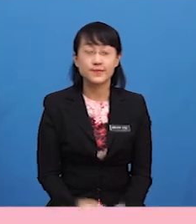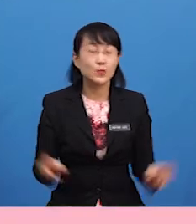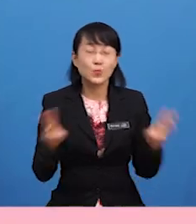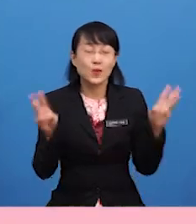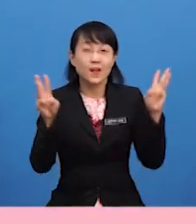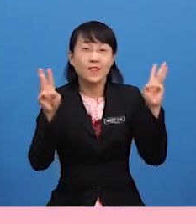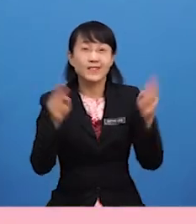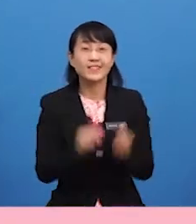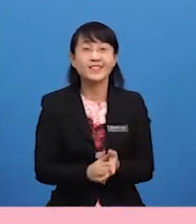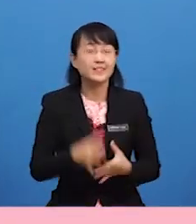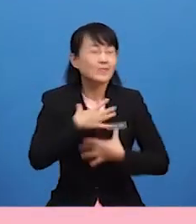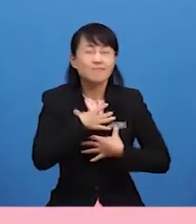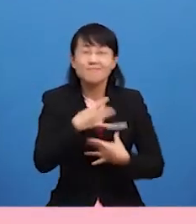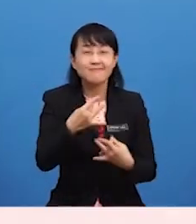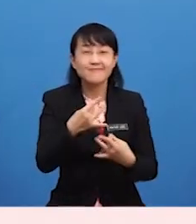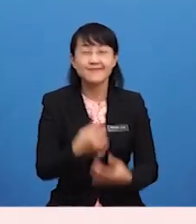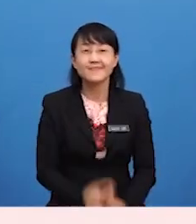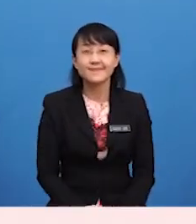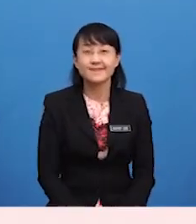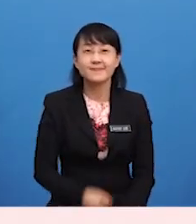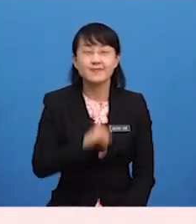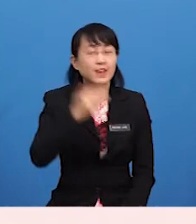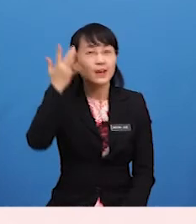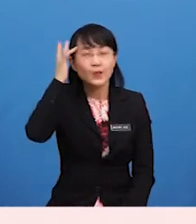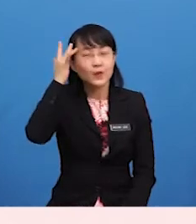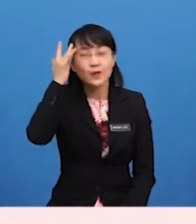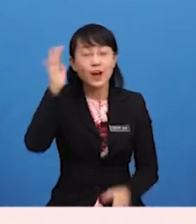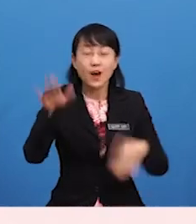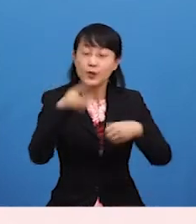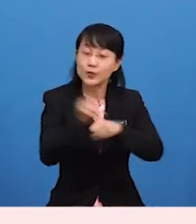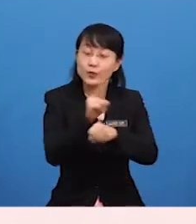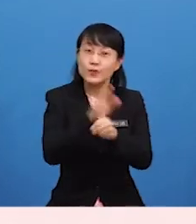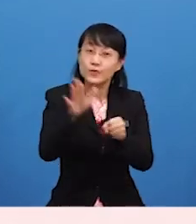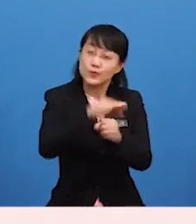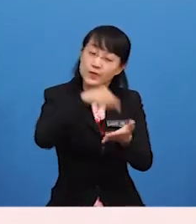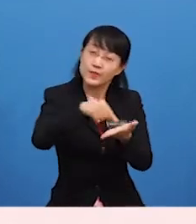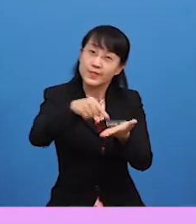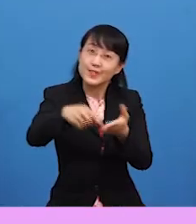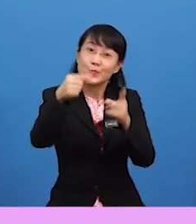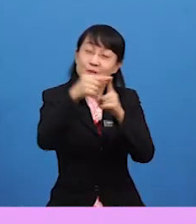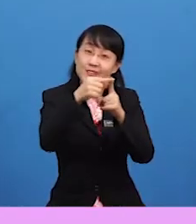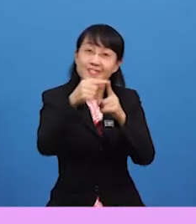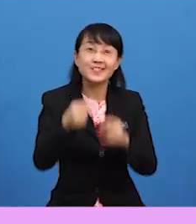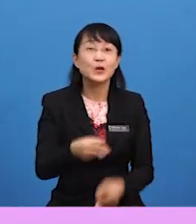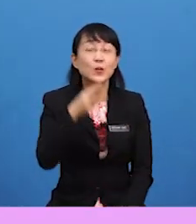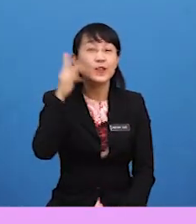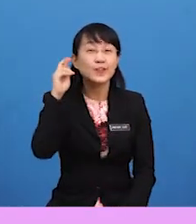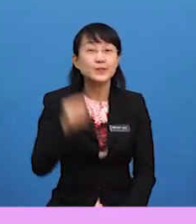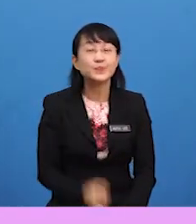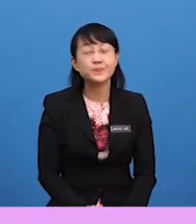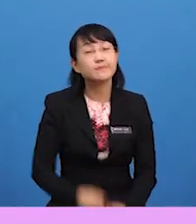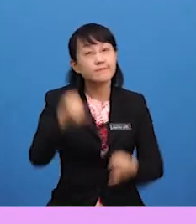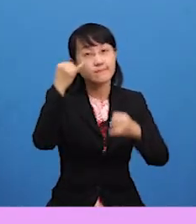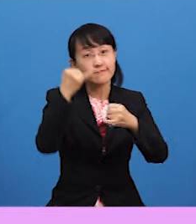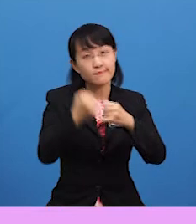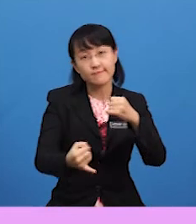Whoa, that was so interesting. I didn't know how useful these words were. There's one more. The last